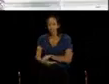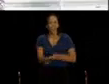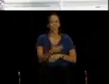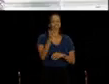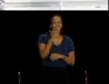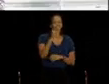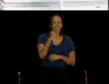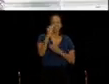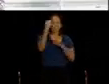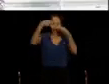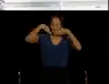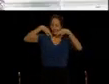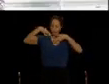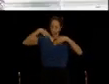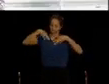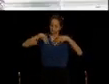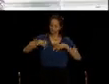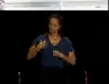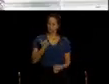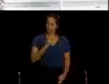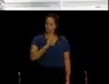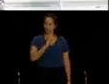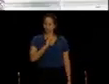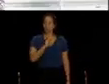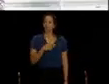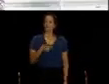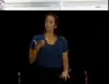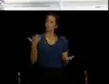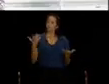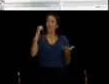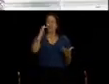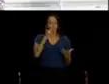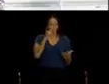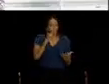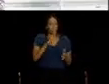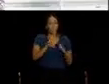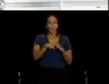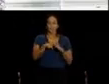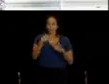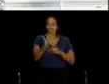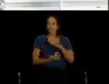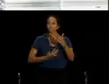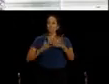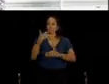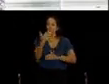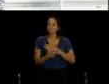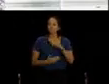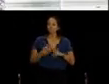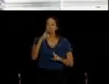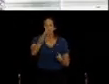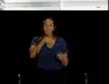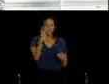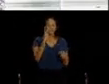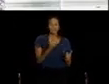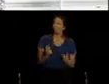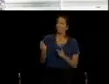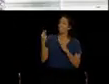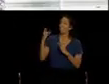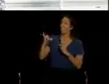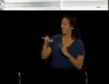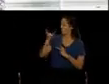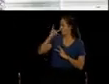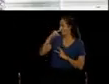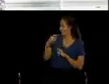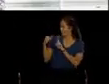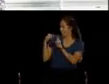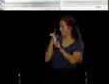started to rethink all the things that I once said about myself after that kid made fun of me. I started to say, you know